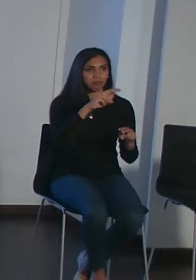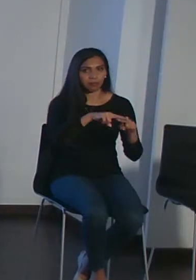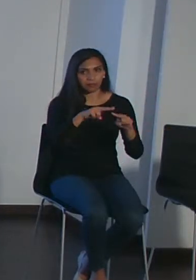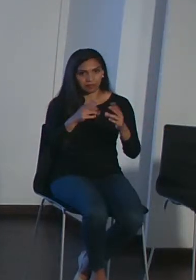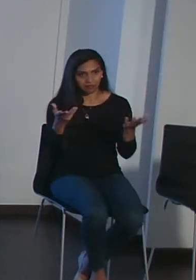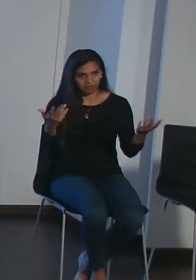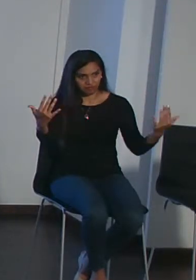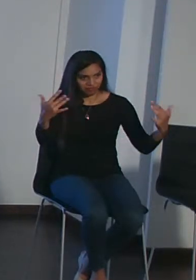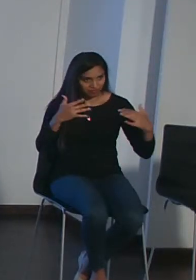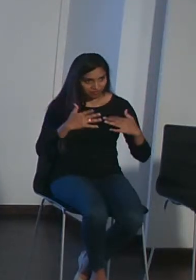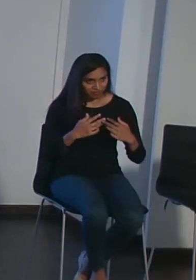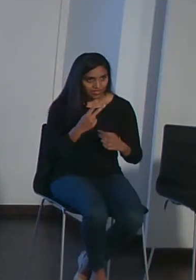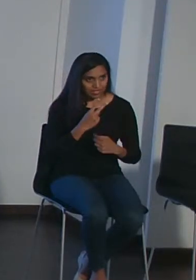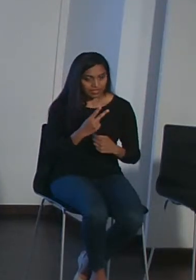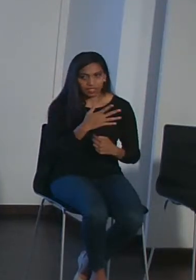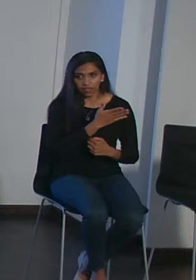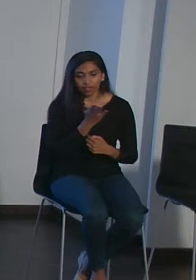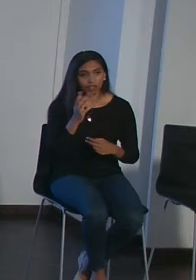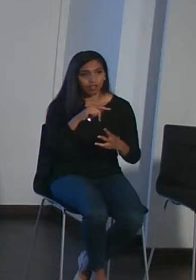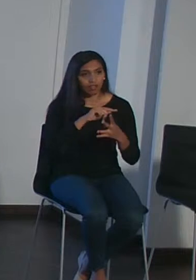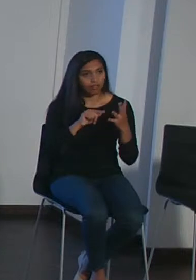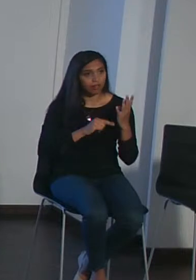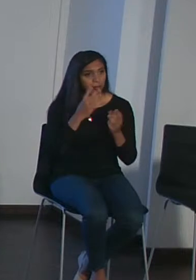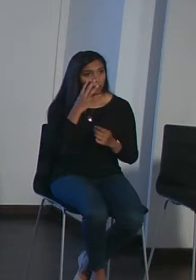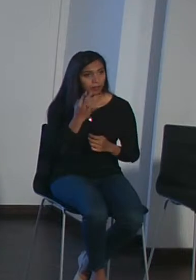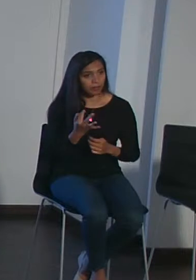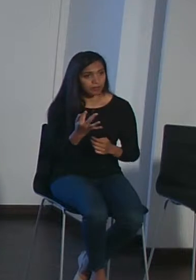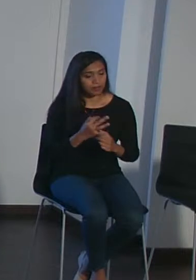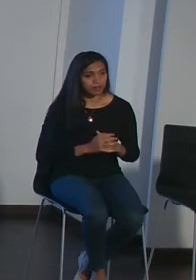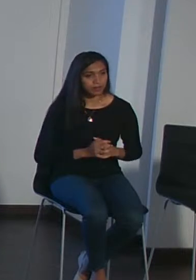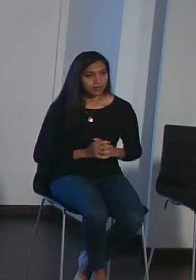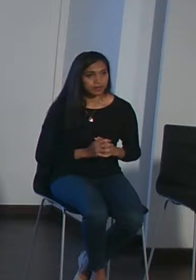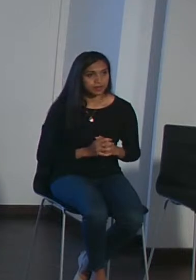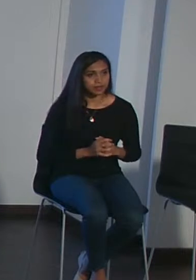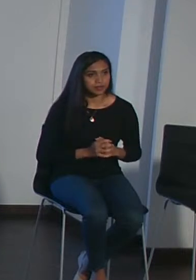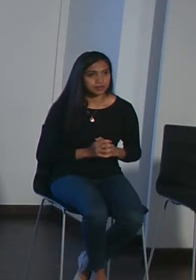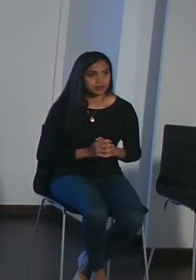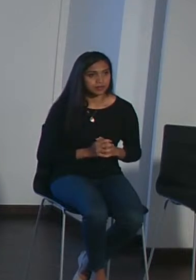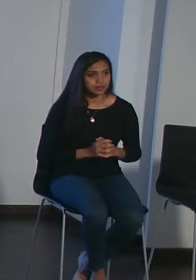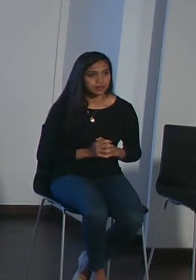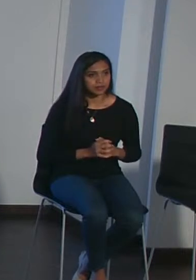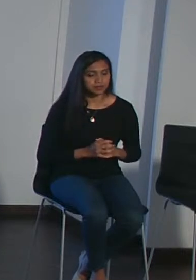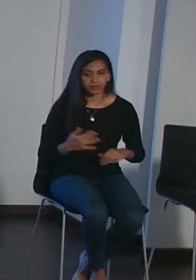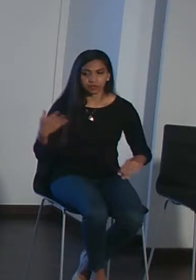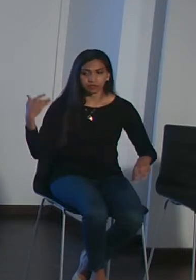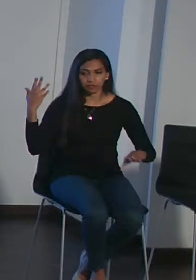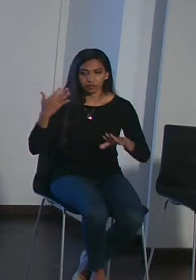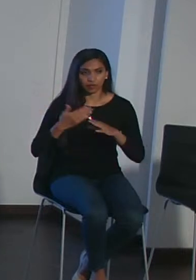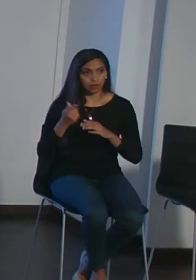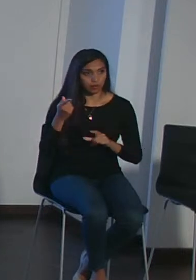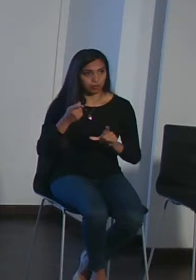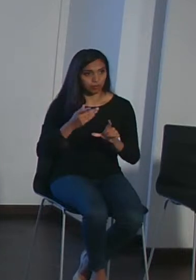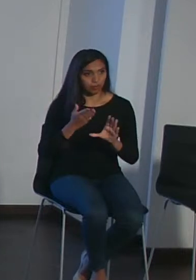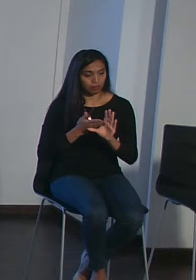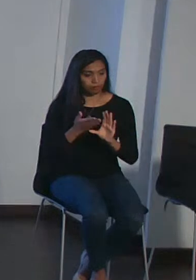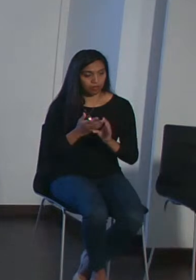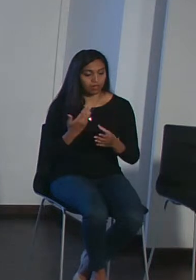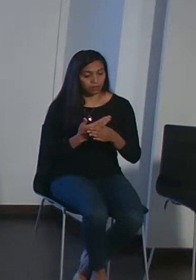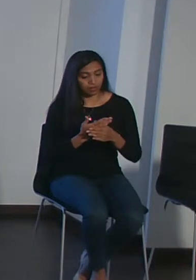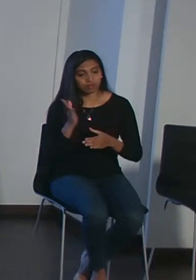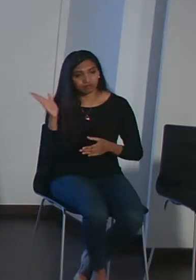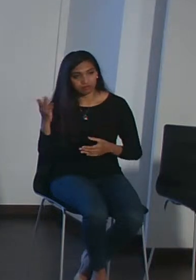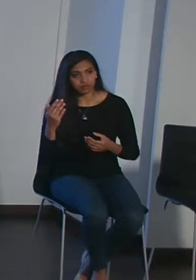important. And at, in, through the work that I do, something I've